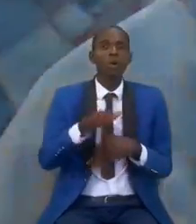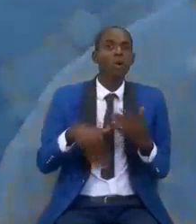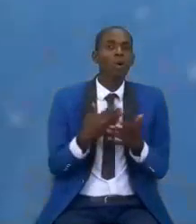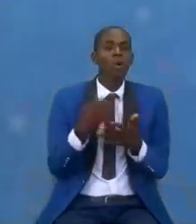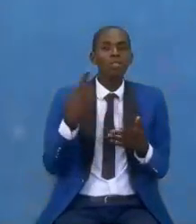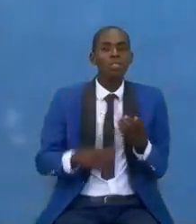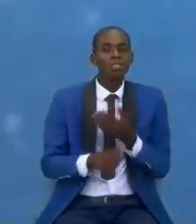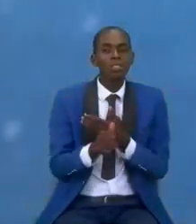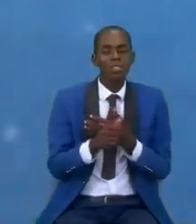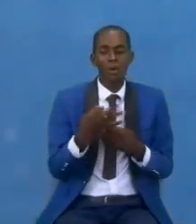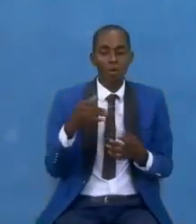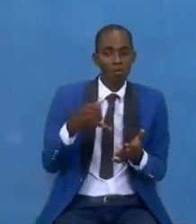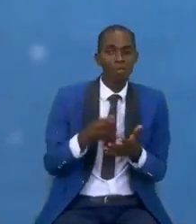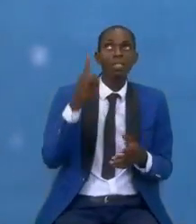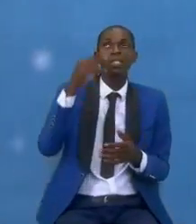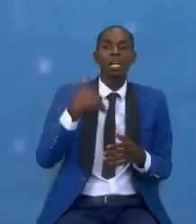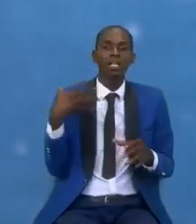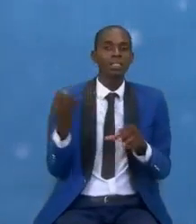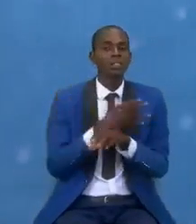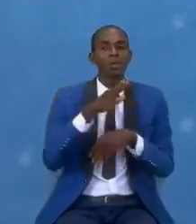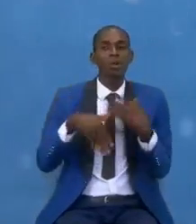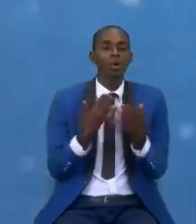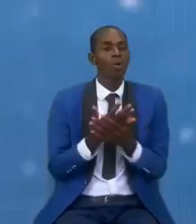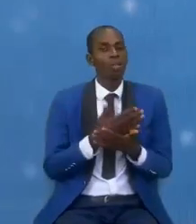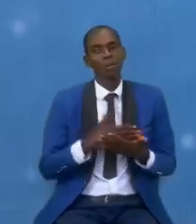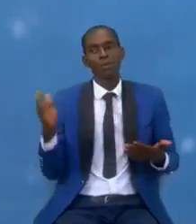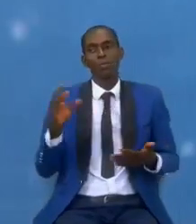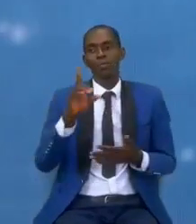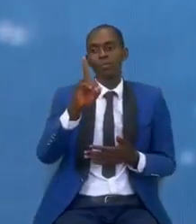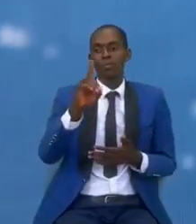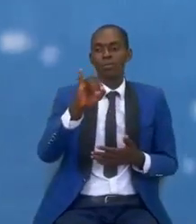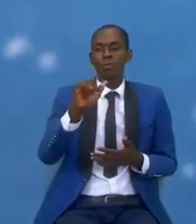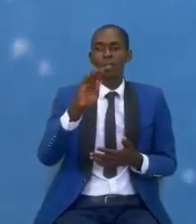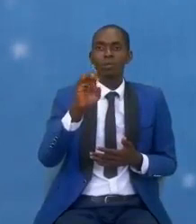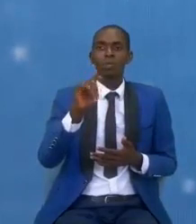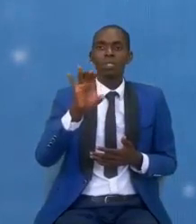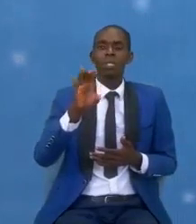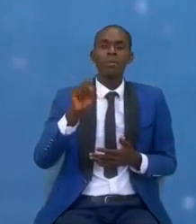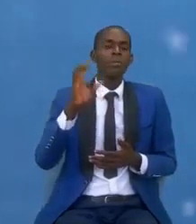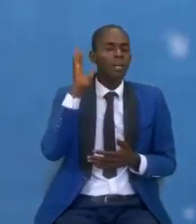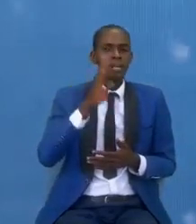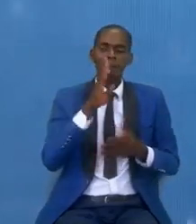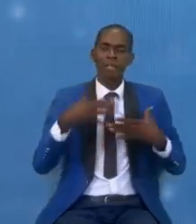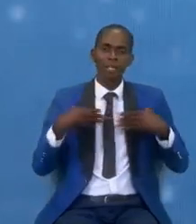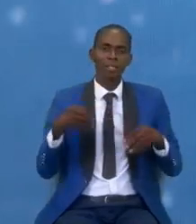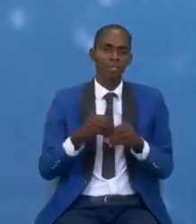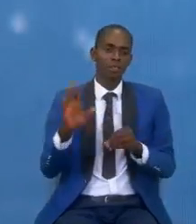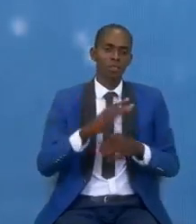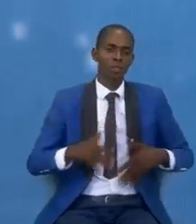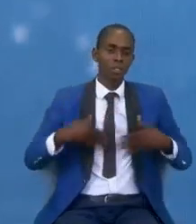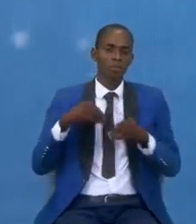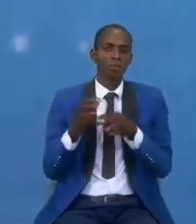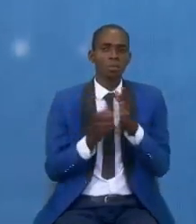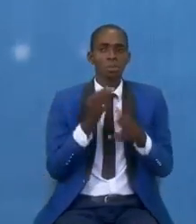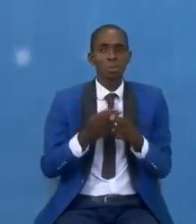Diabetes will be healed in your life. Whether it's diabetes 1 or diabetes 2,